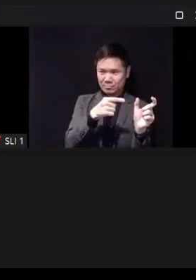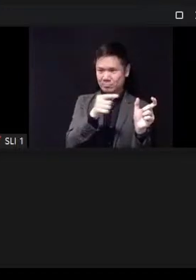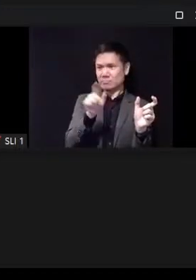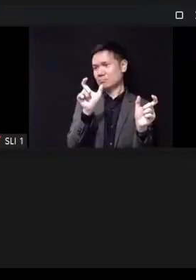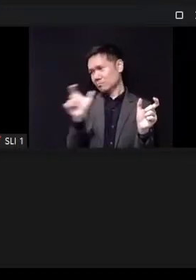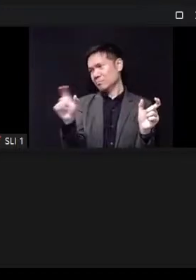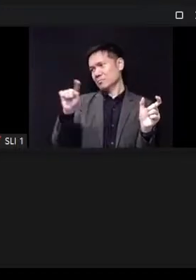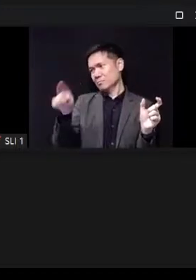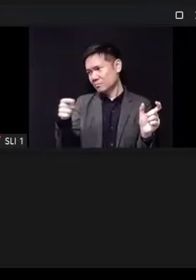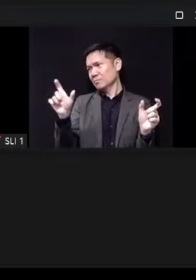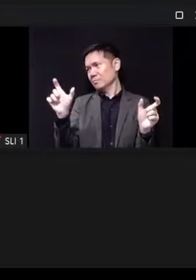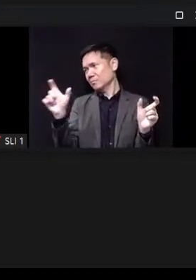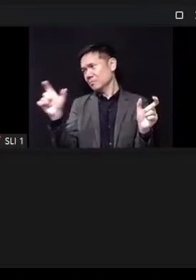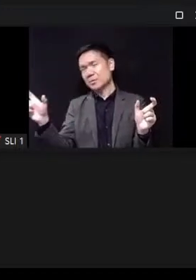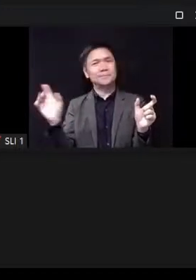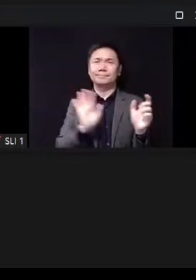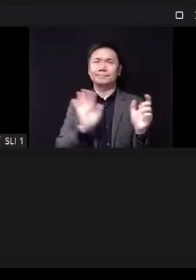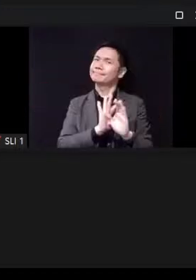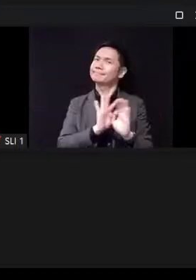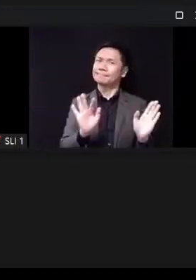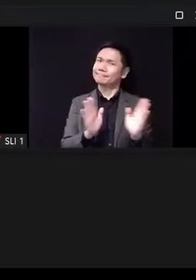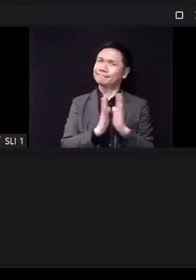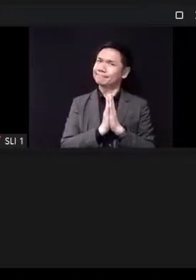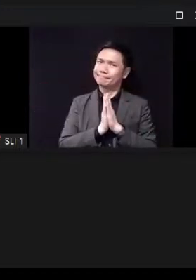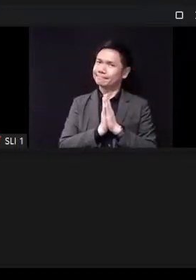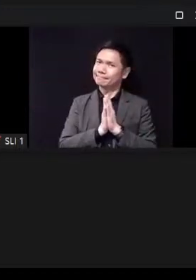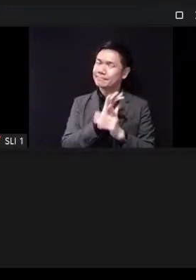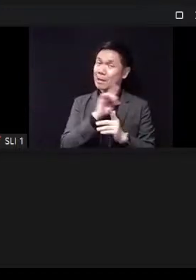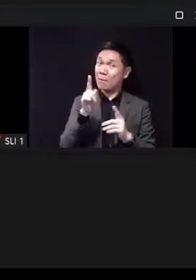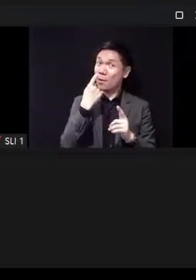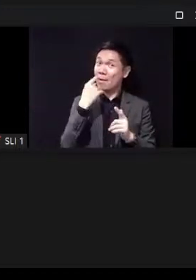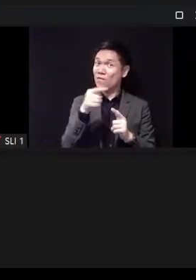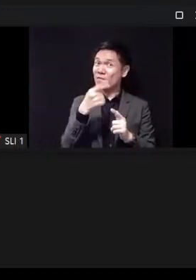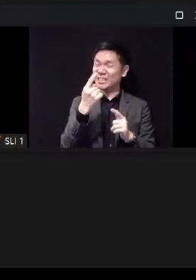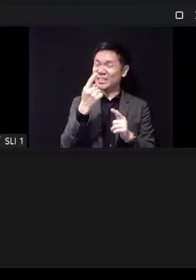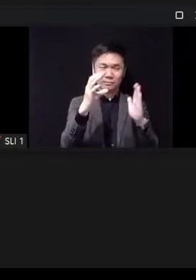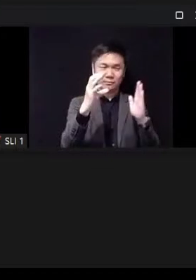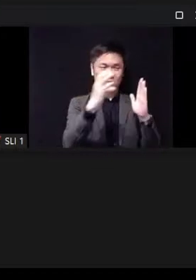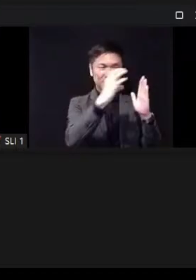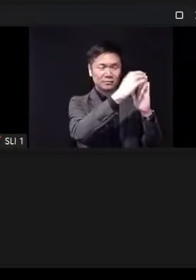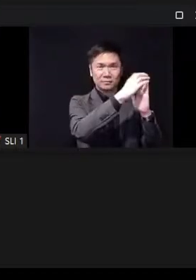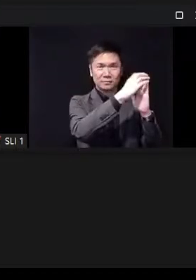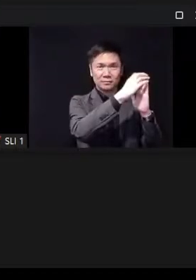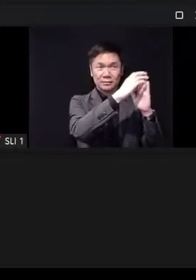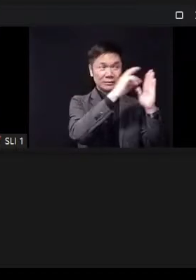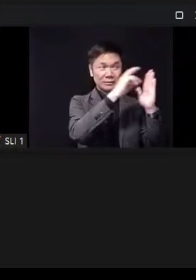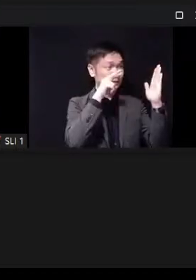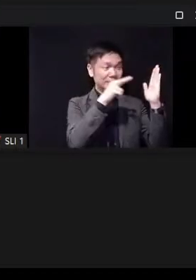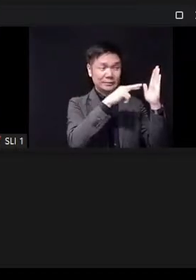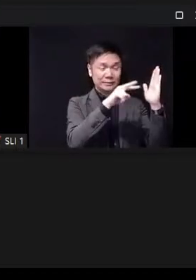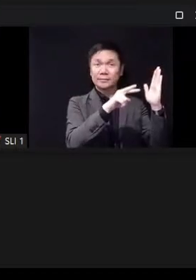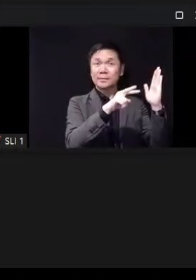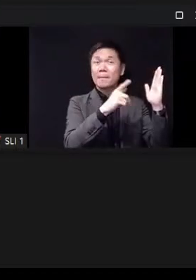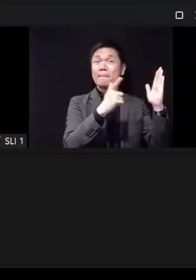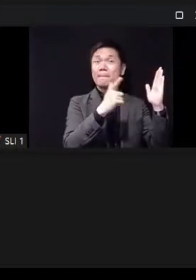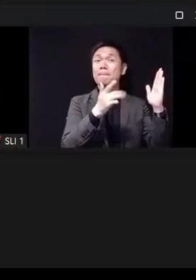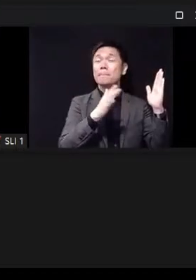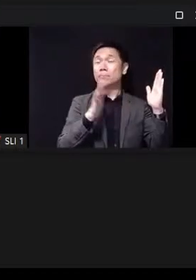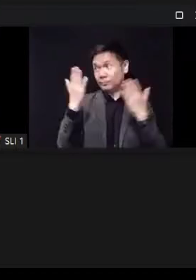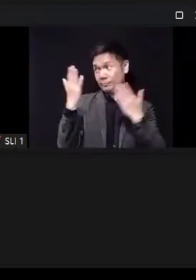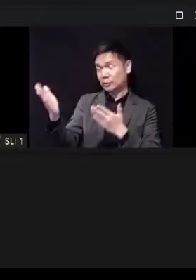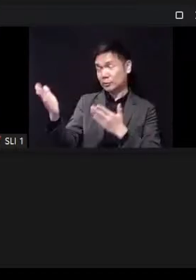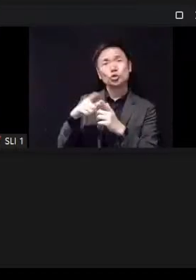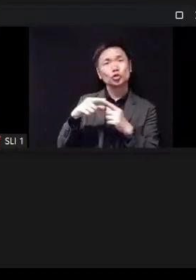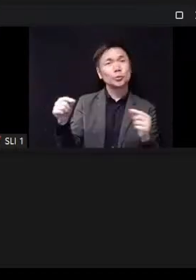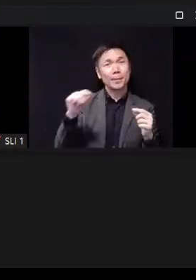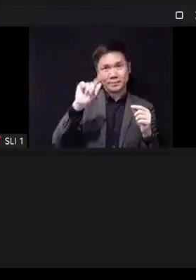the declaration. Our preference actually on the first part regarding the phrase that my distinguished colleague from